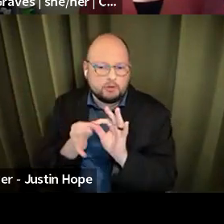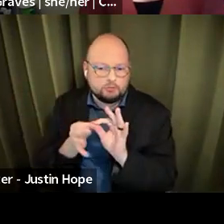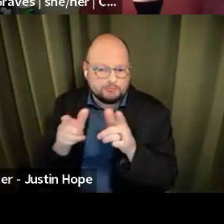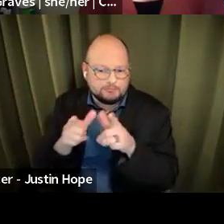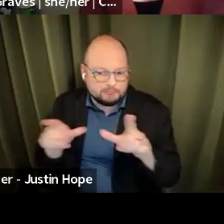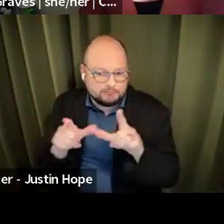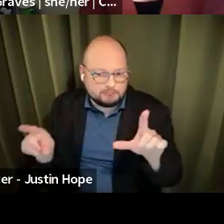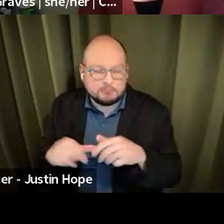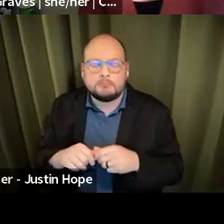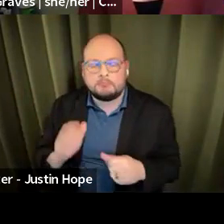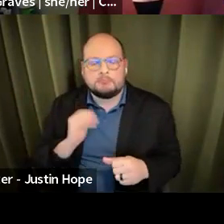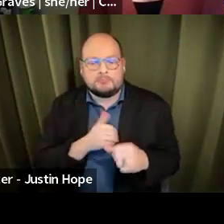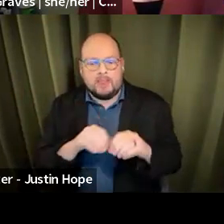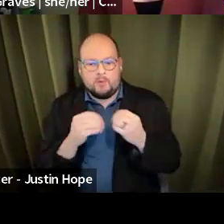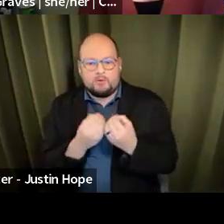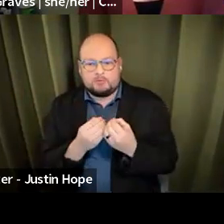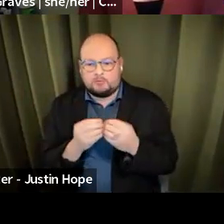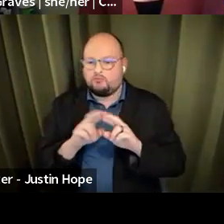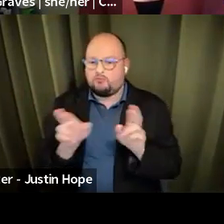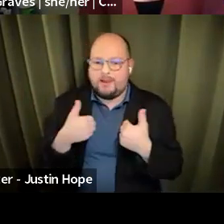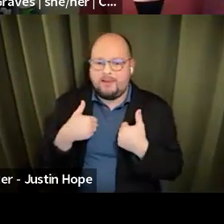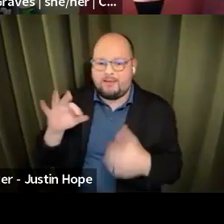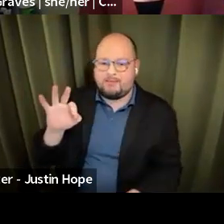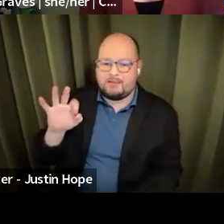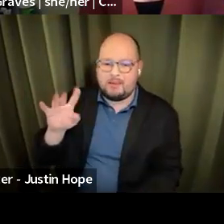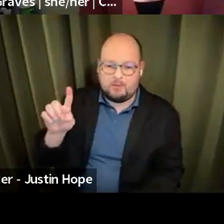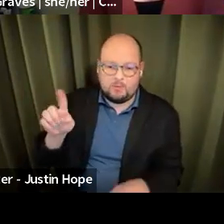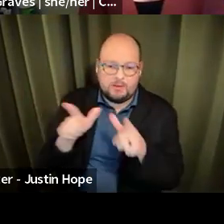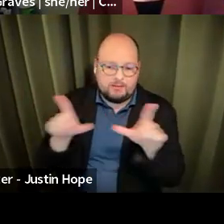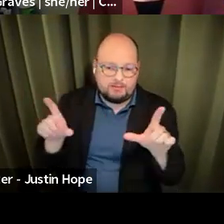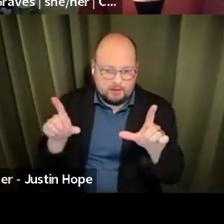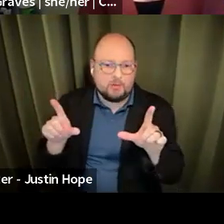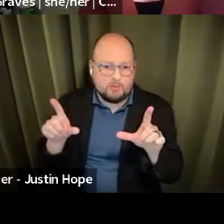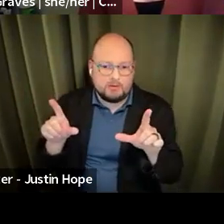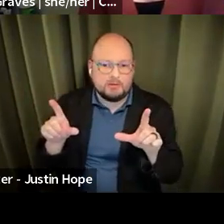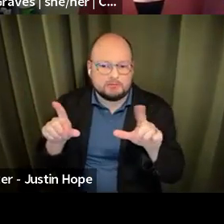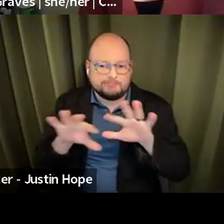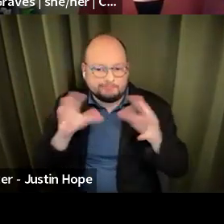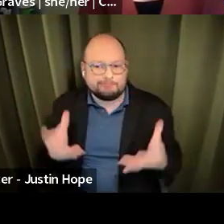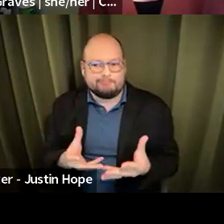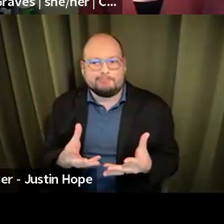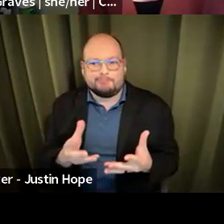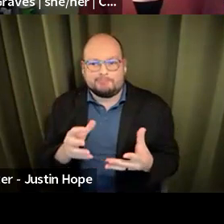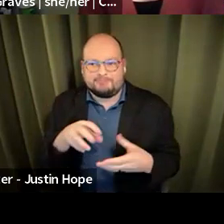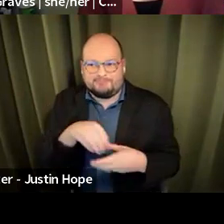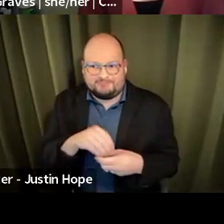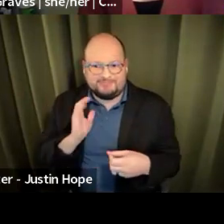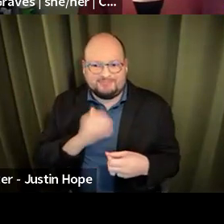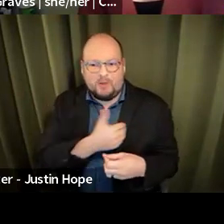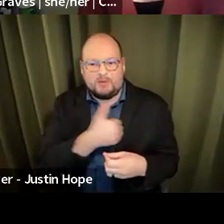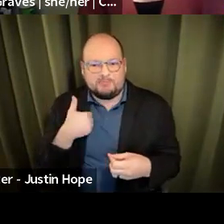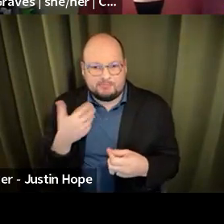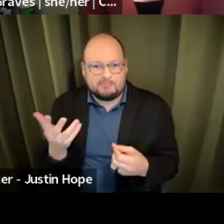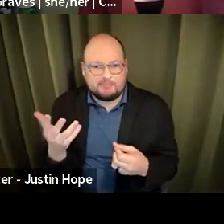organization, we have 91 languages that represented within our membership. So that means that we need to really